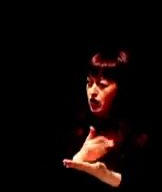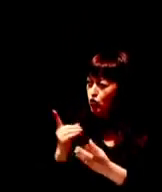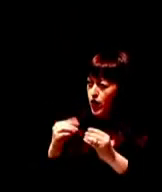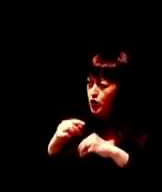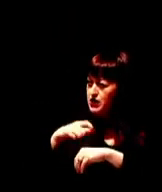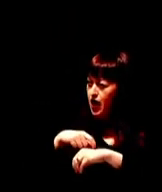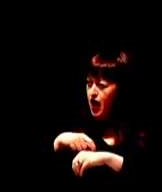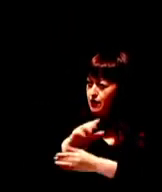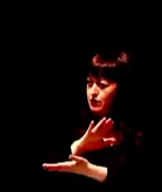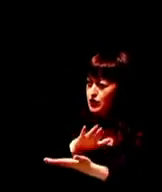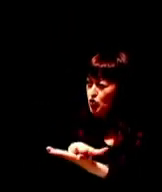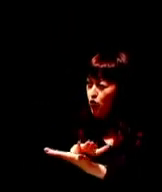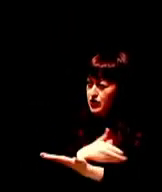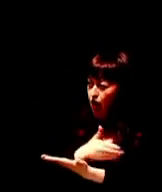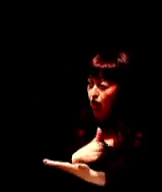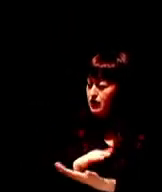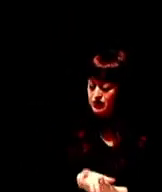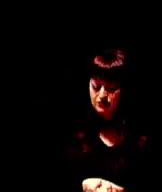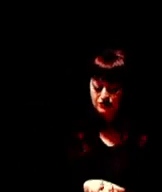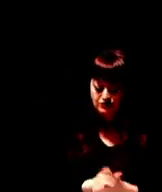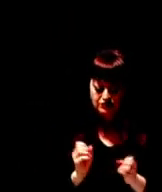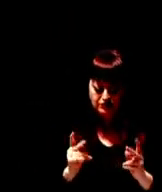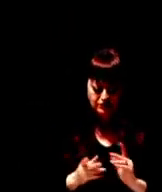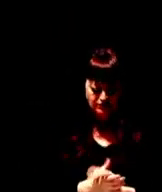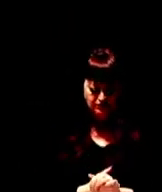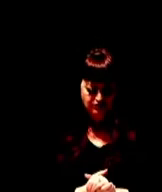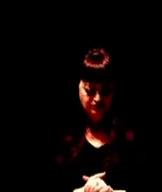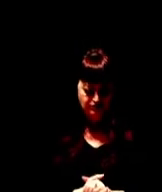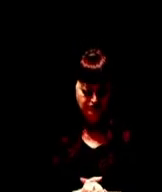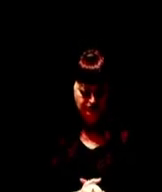time, school song? Okay, perfect. Take it away, Tackling.